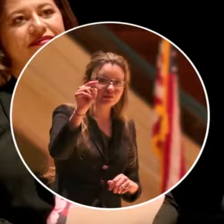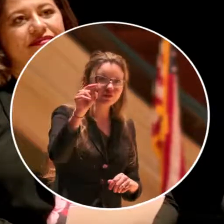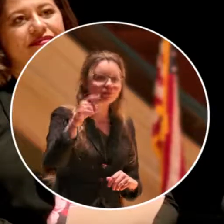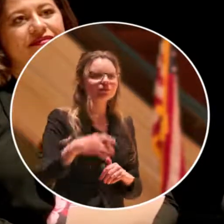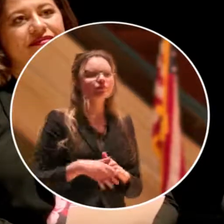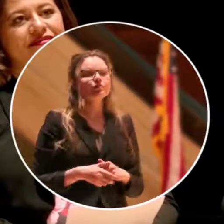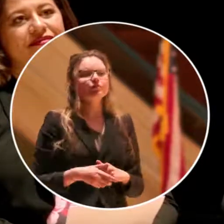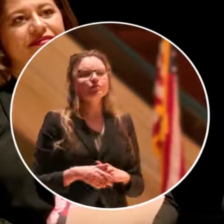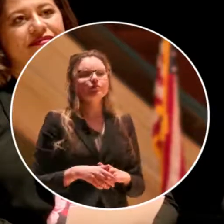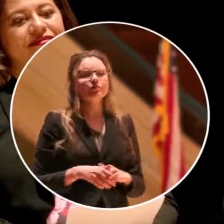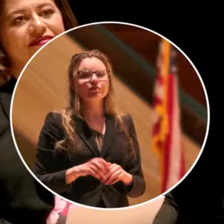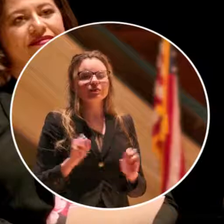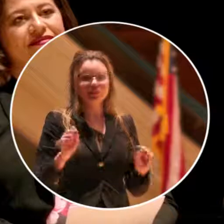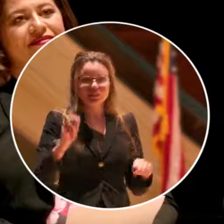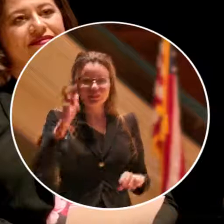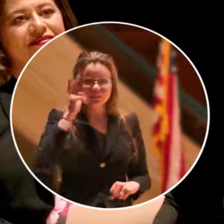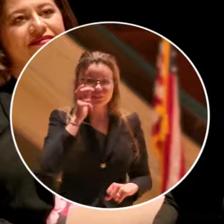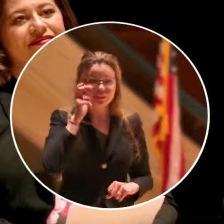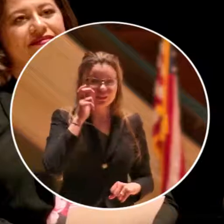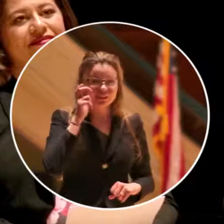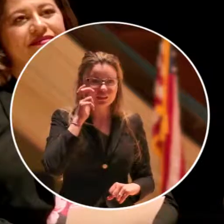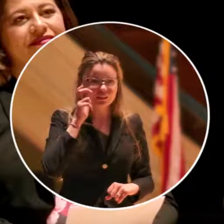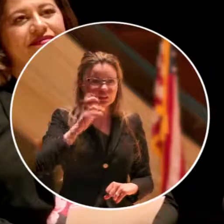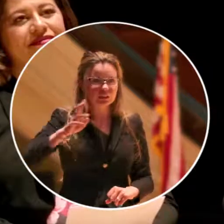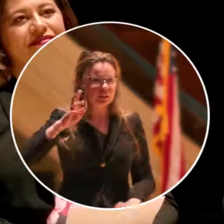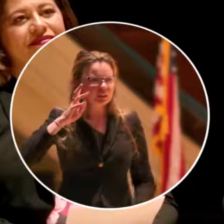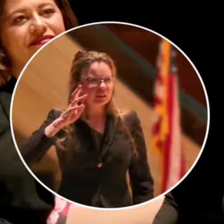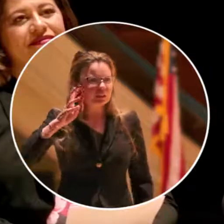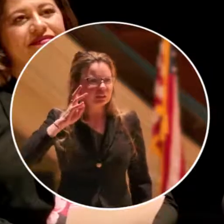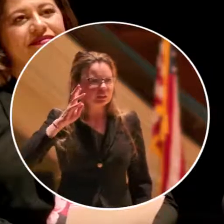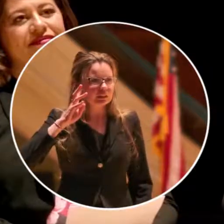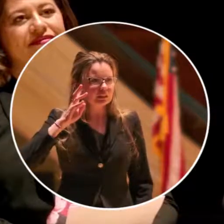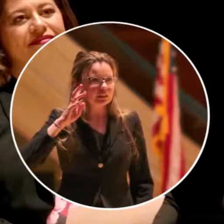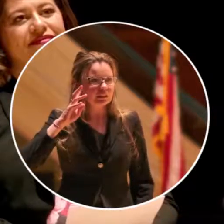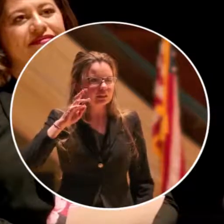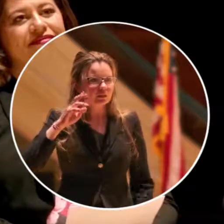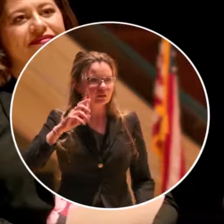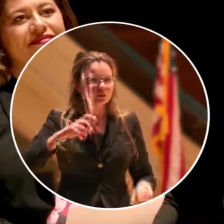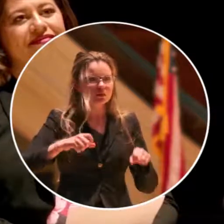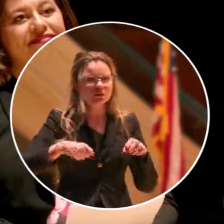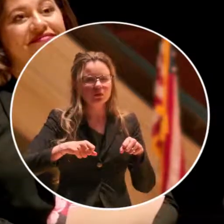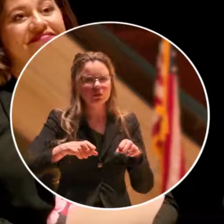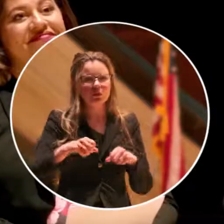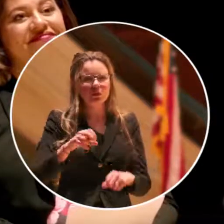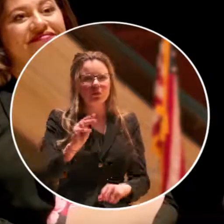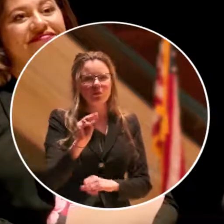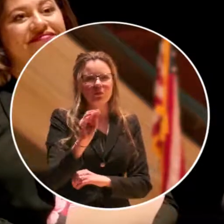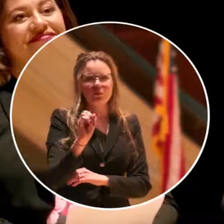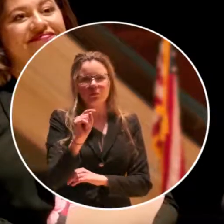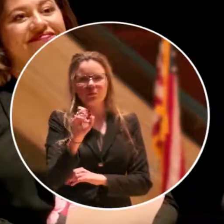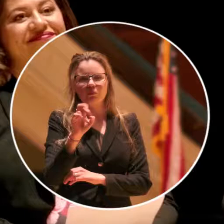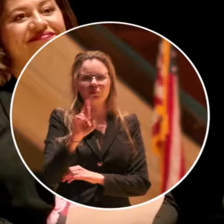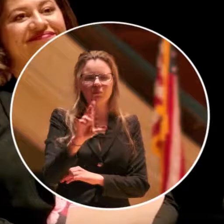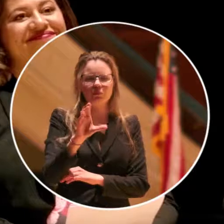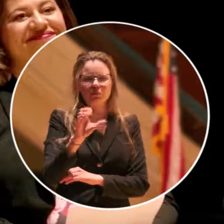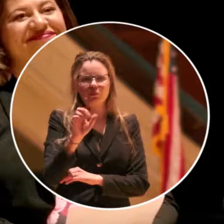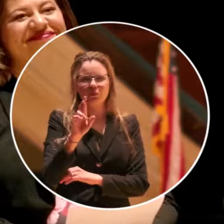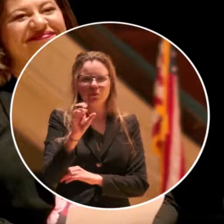the endlessly raspy clamor of a motocross track. We had a large